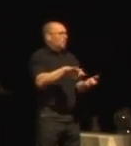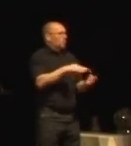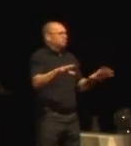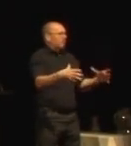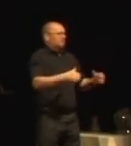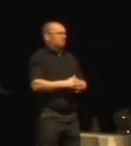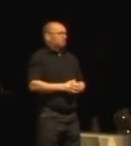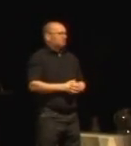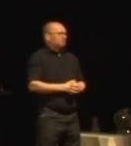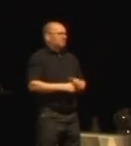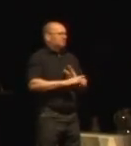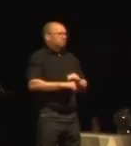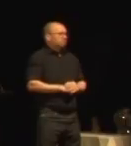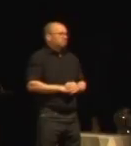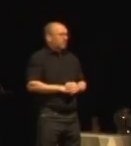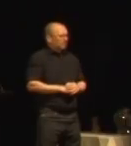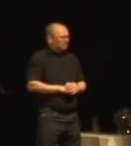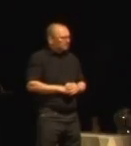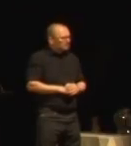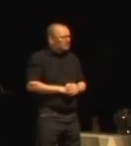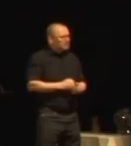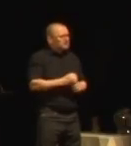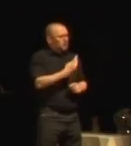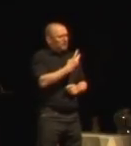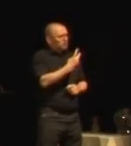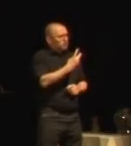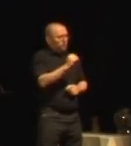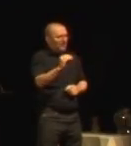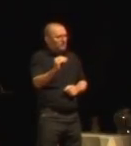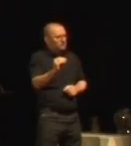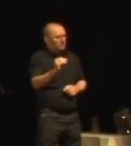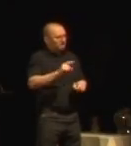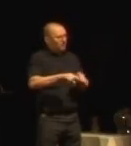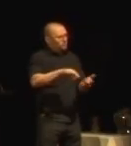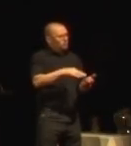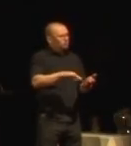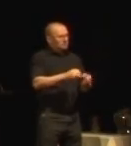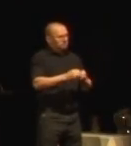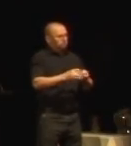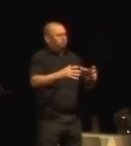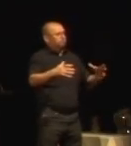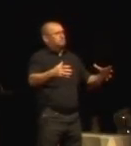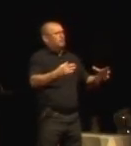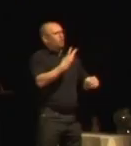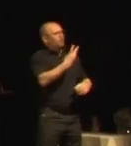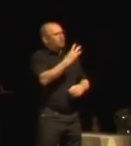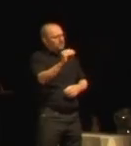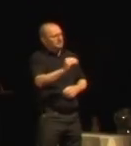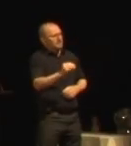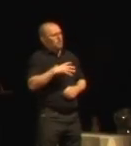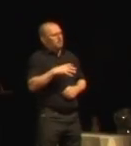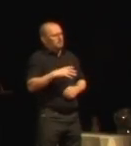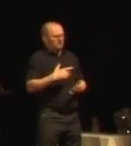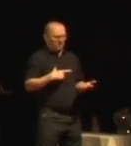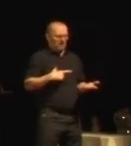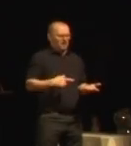So by 2000, orchestras were up to almost 30% women. What changed? So